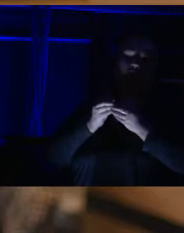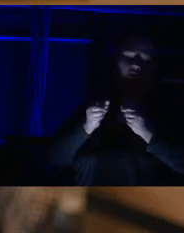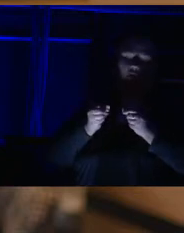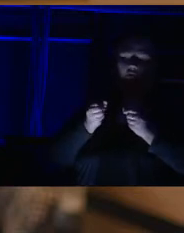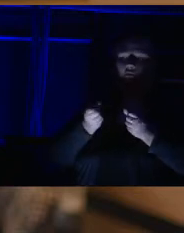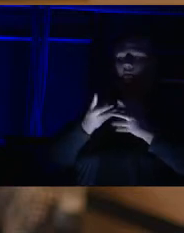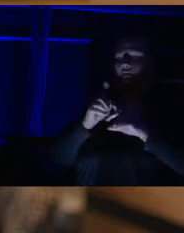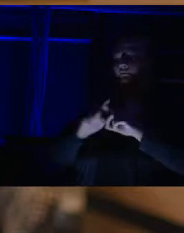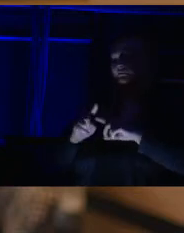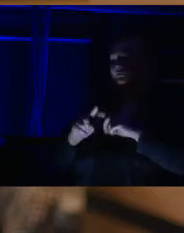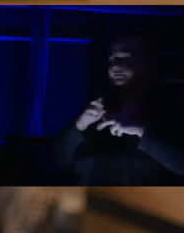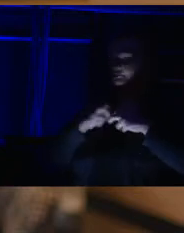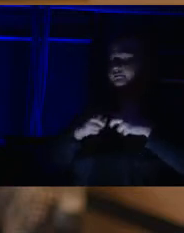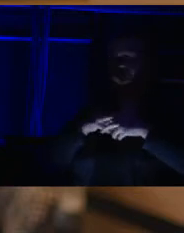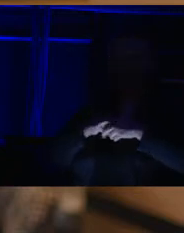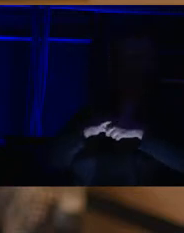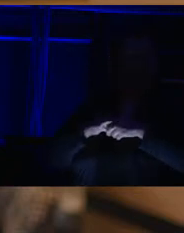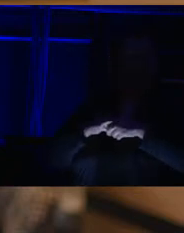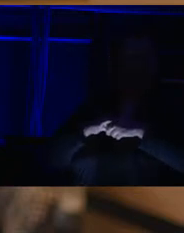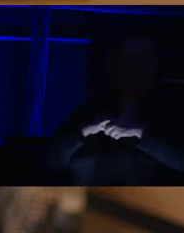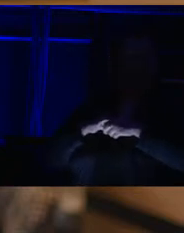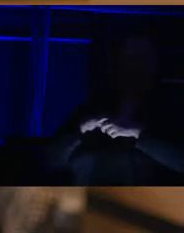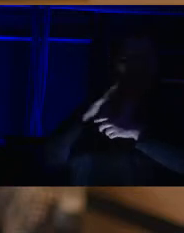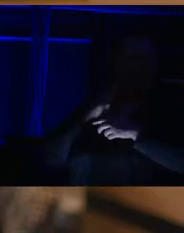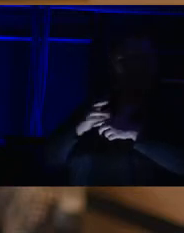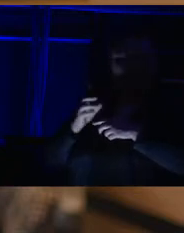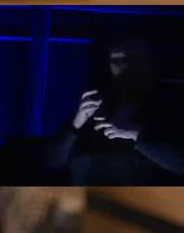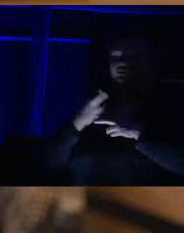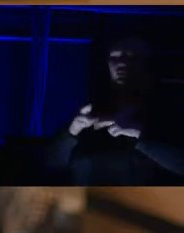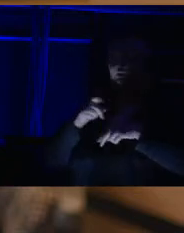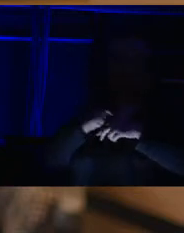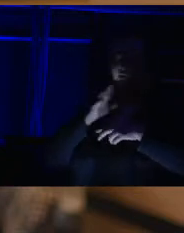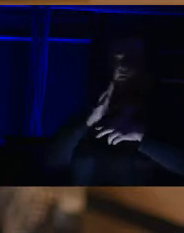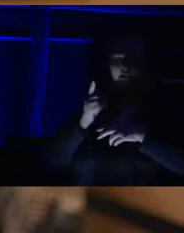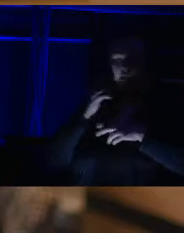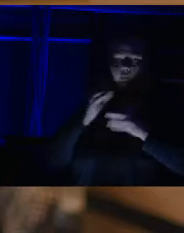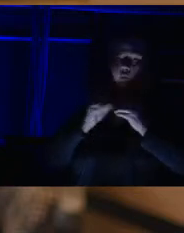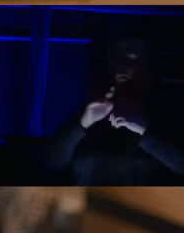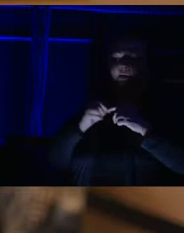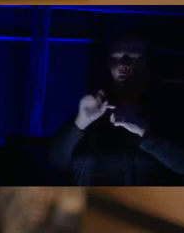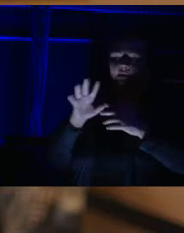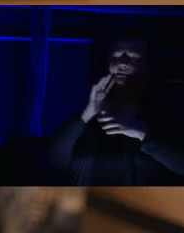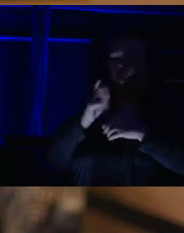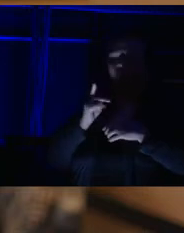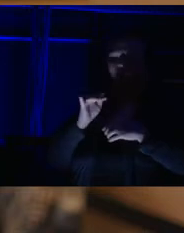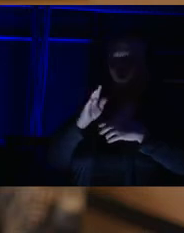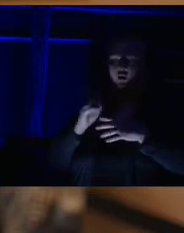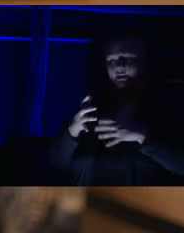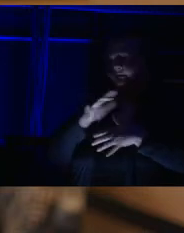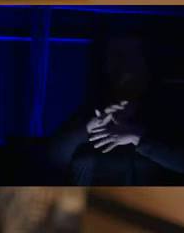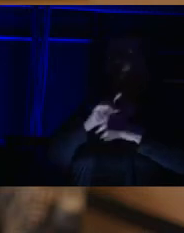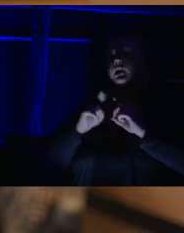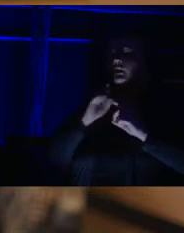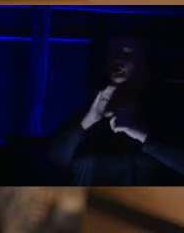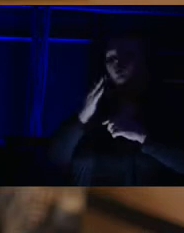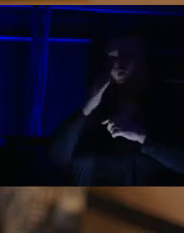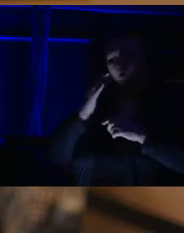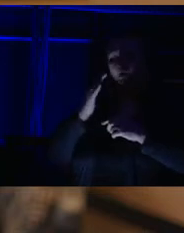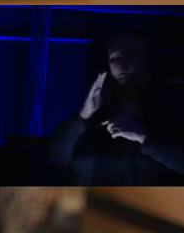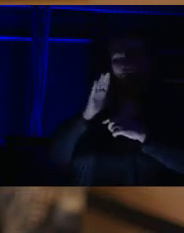challenges. In a short while, you will hear more about those priorities. No leader, regardless of how